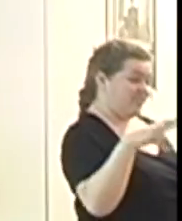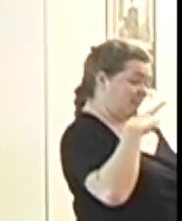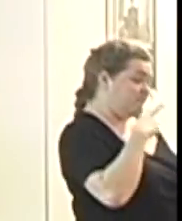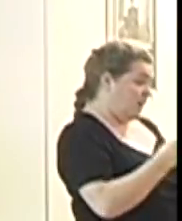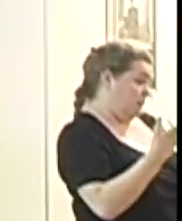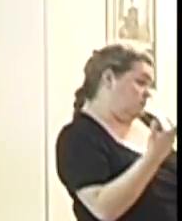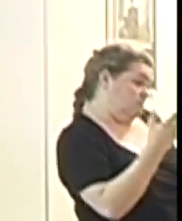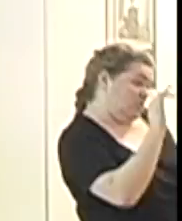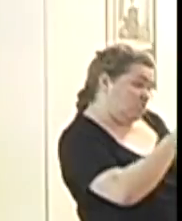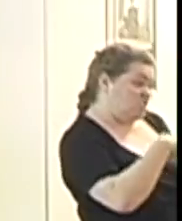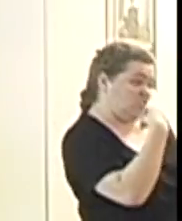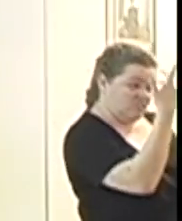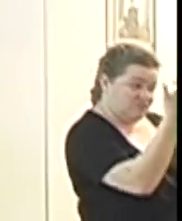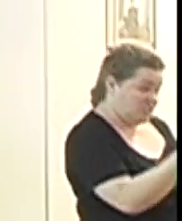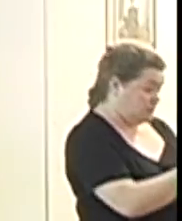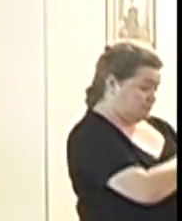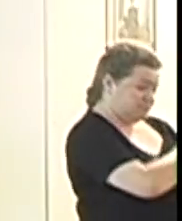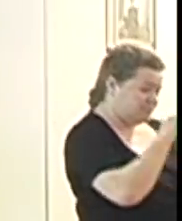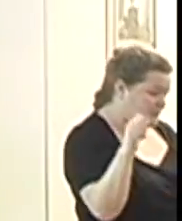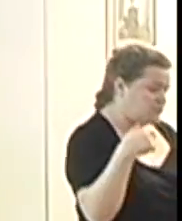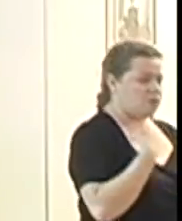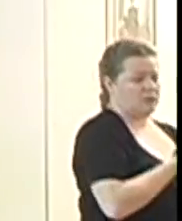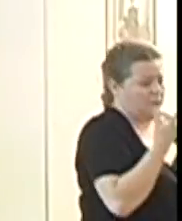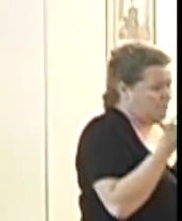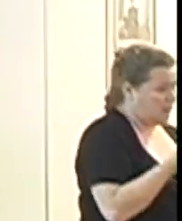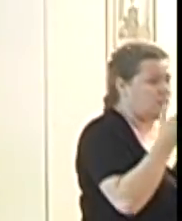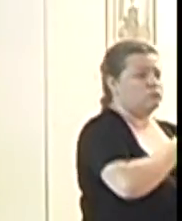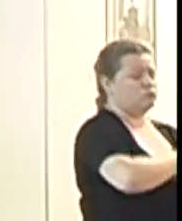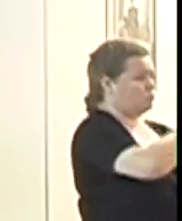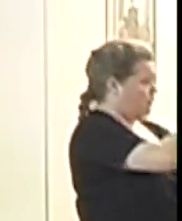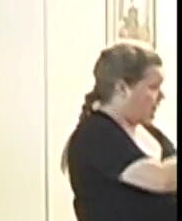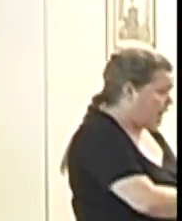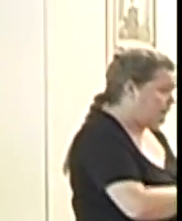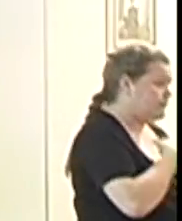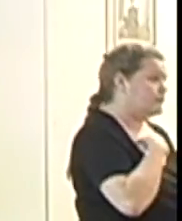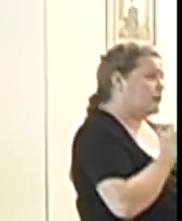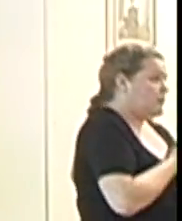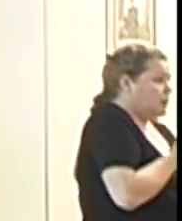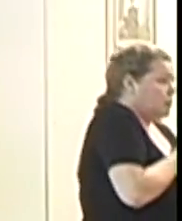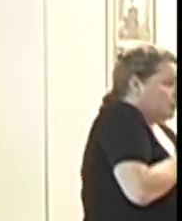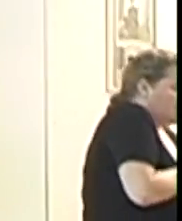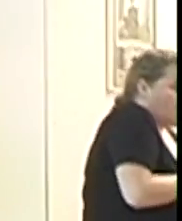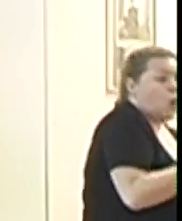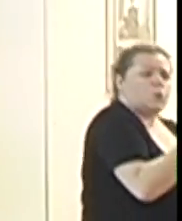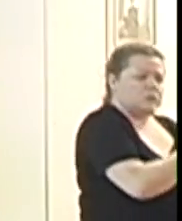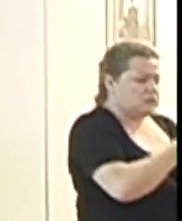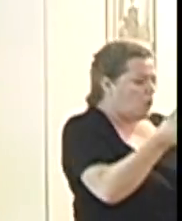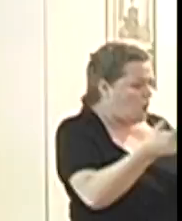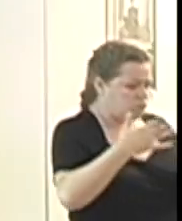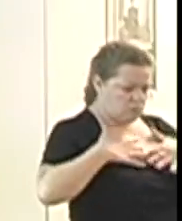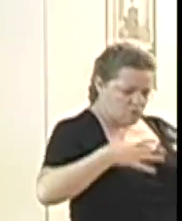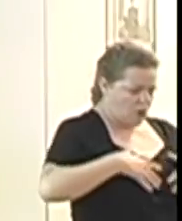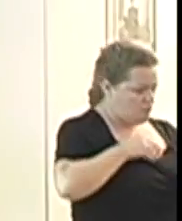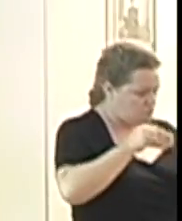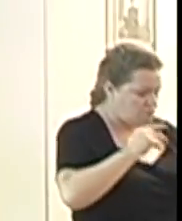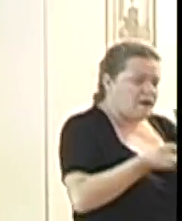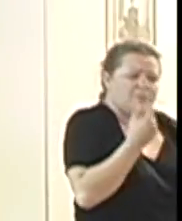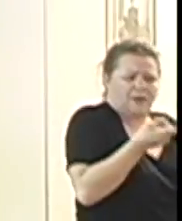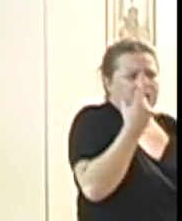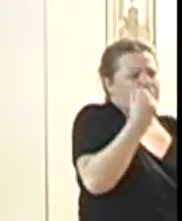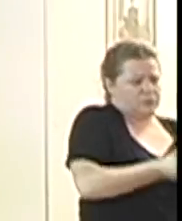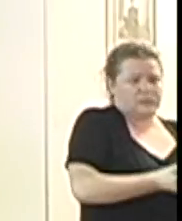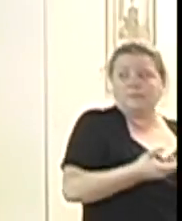domains, in linguistic domains and in non-linguistic domains. Repeated movement is important in